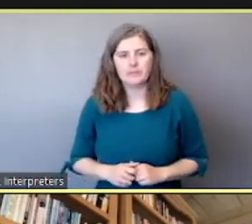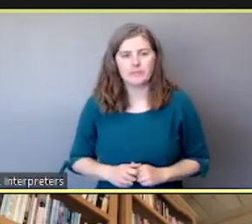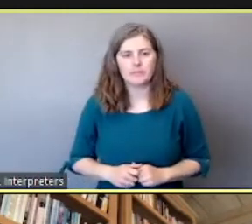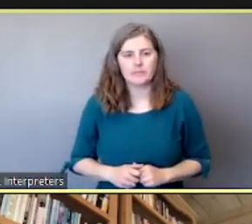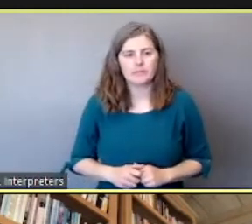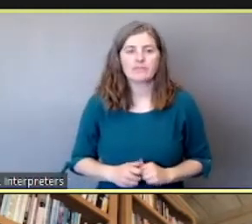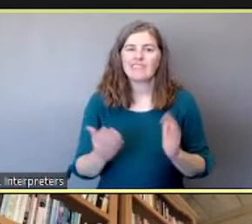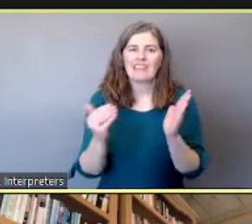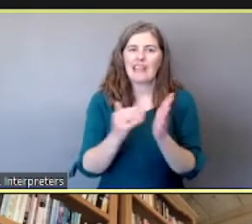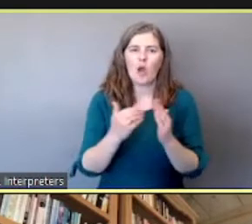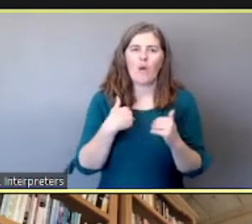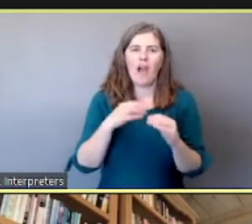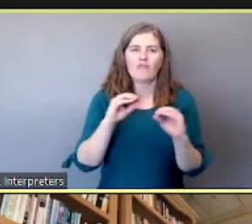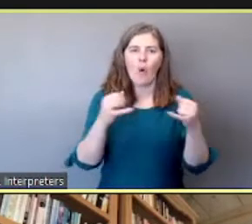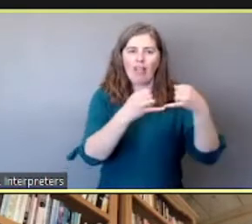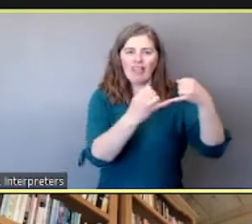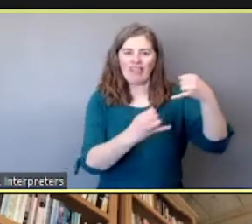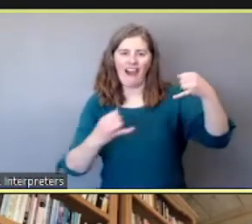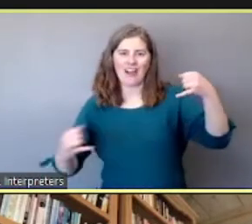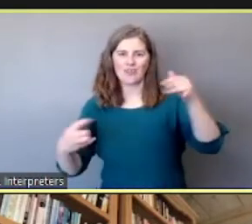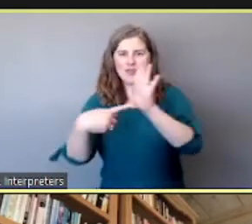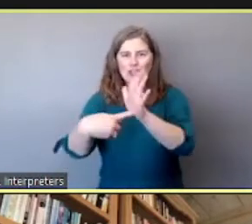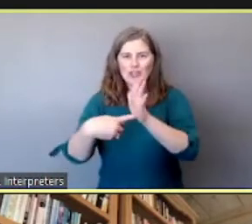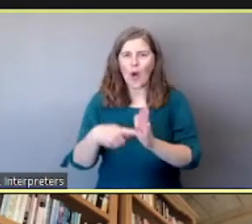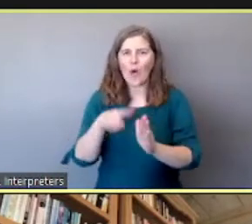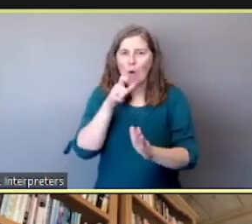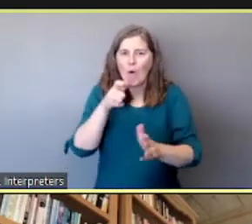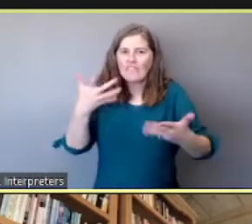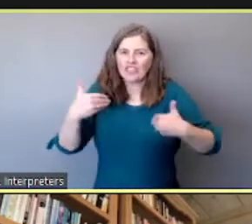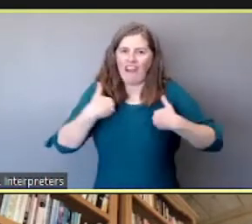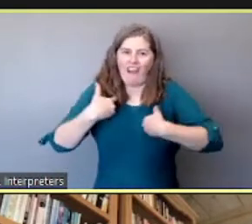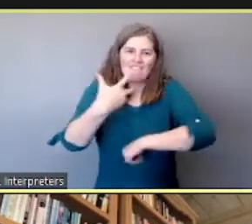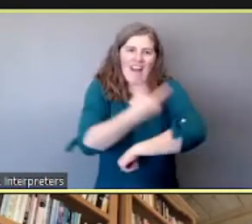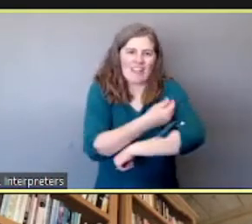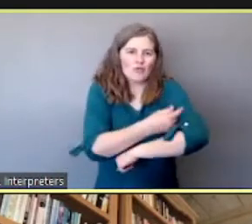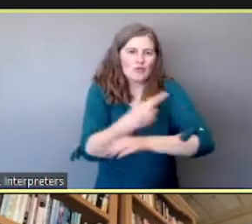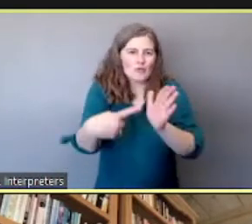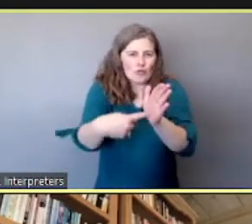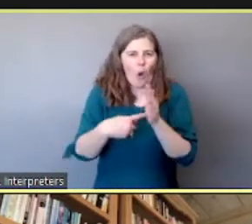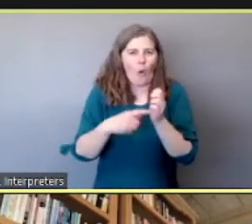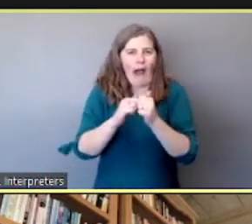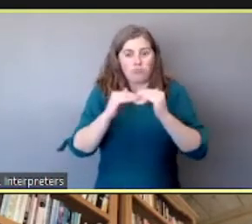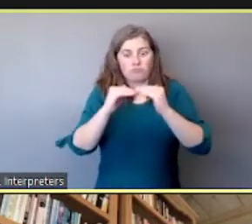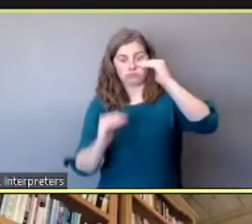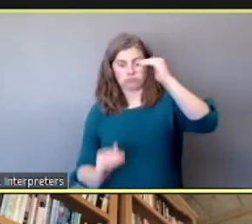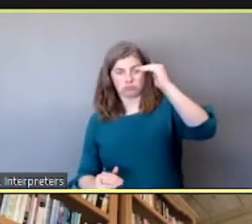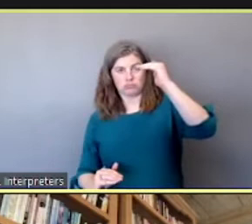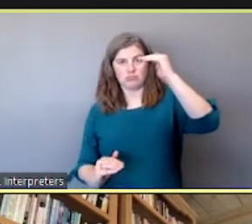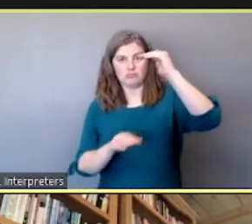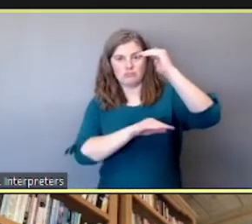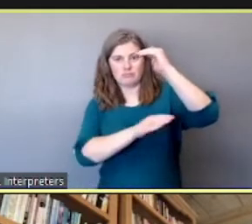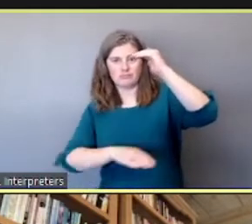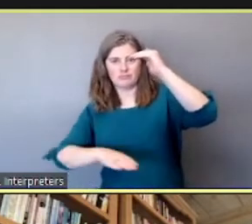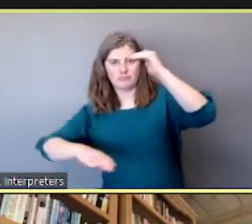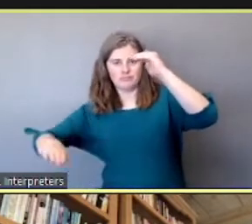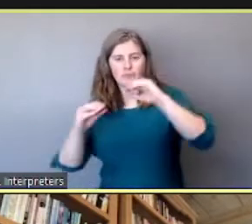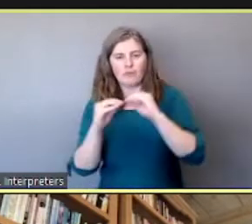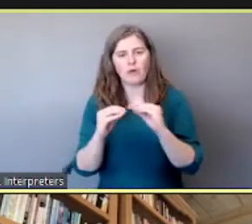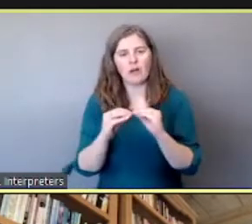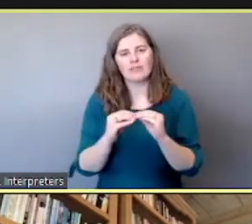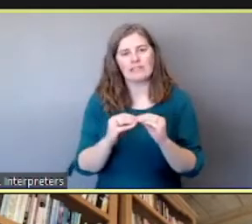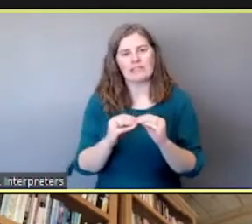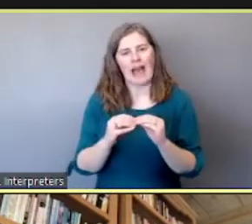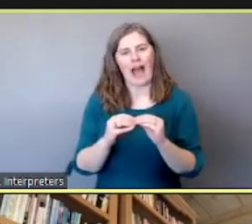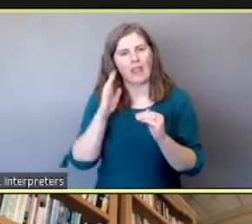Again, we don't have the line below the gray line for unvaccinated people, but it would be just about as